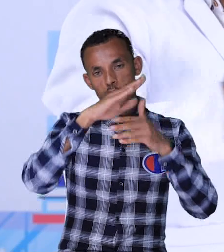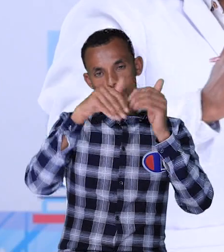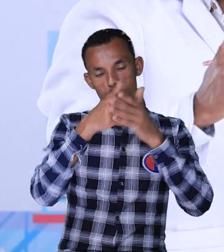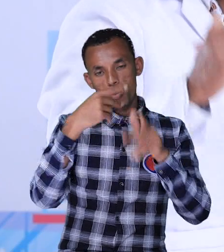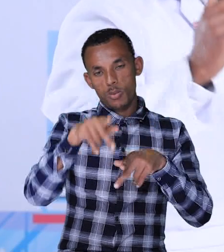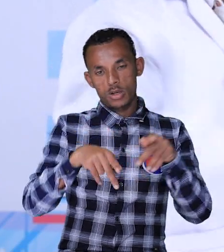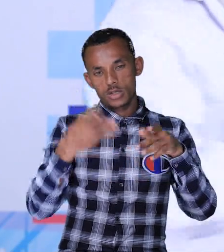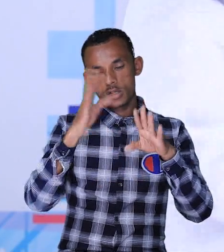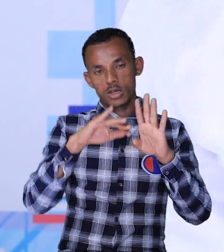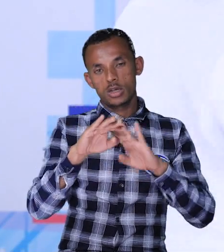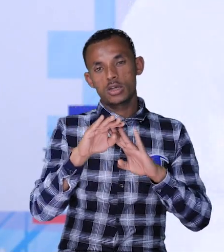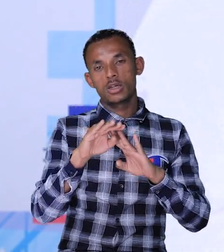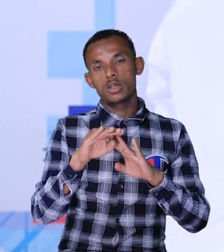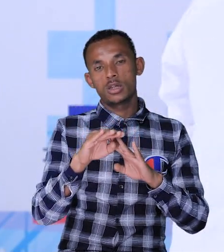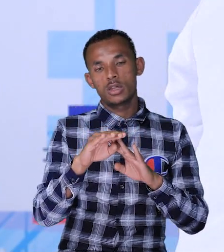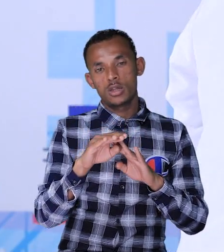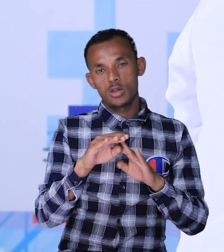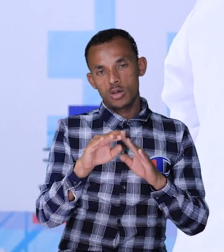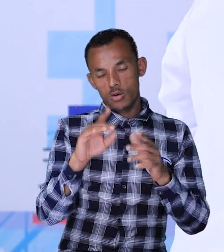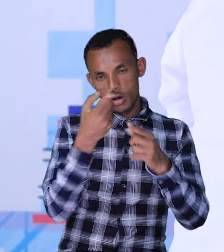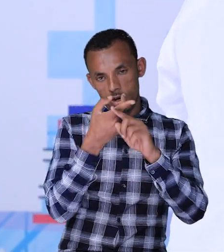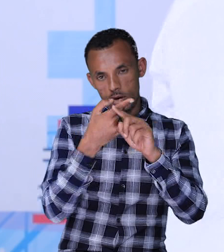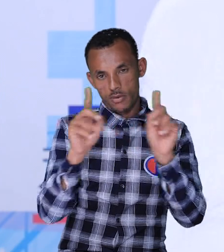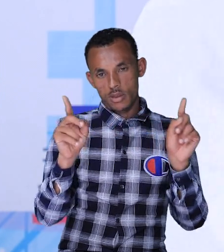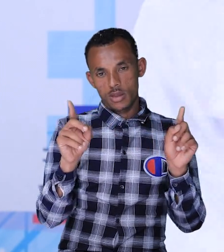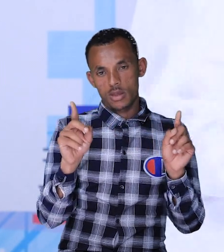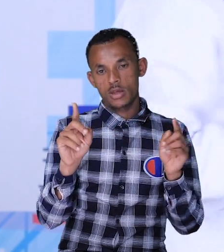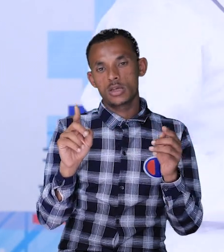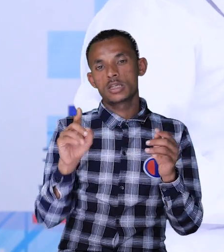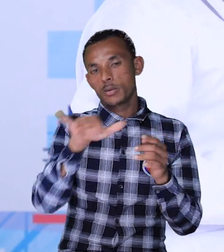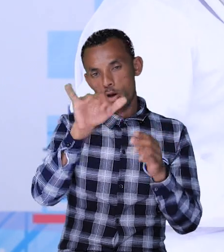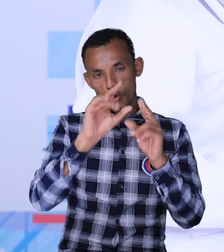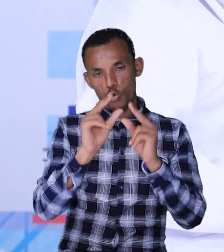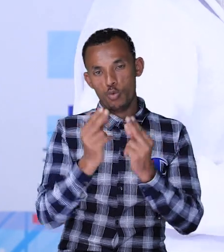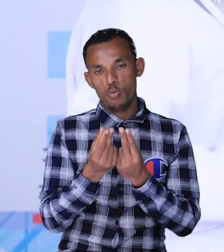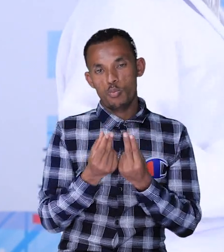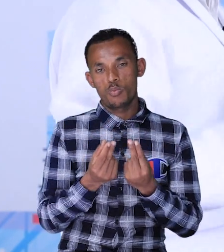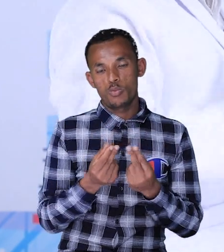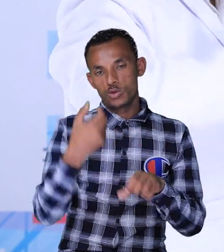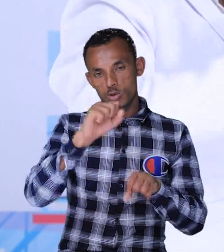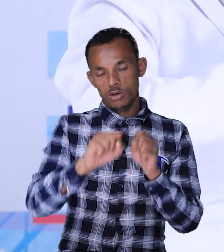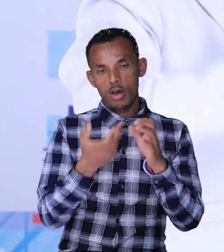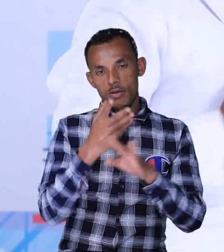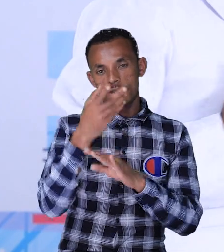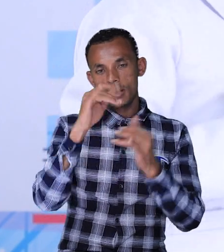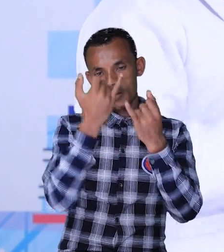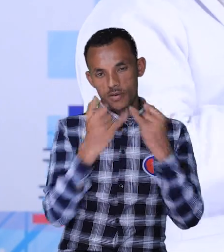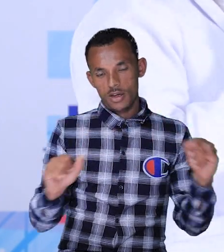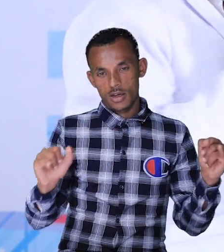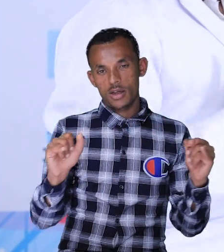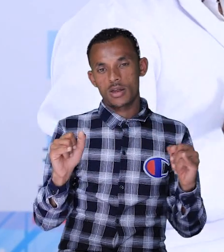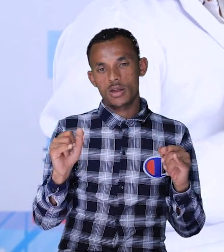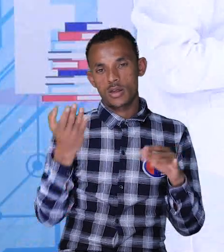population into strata or different similar groups. So after dividing